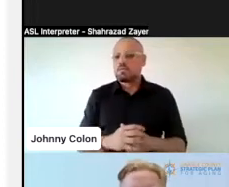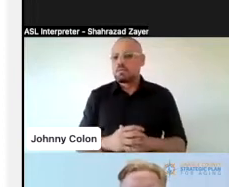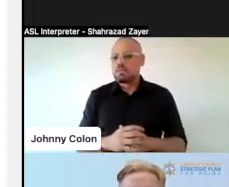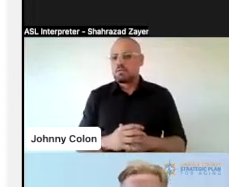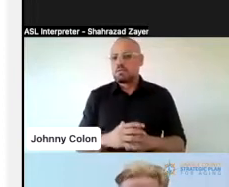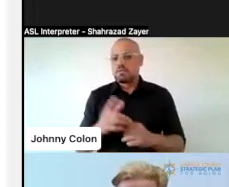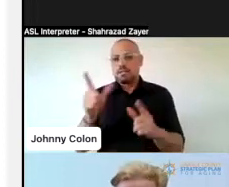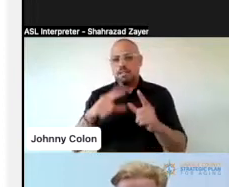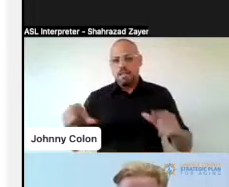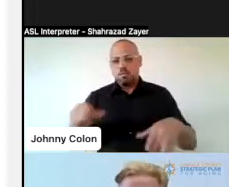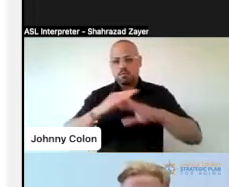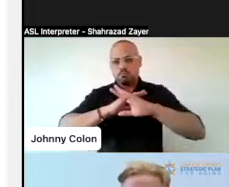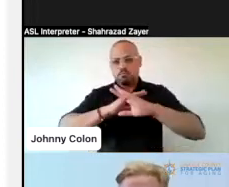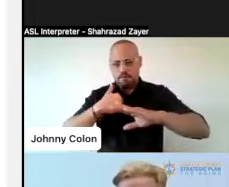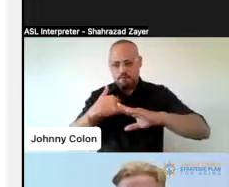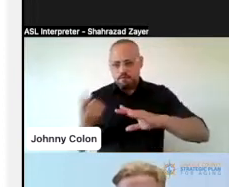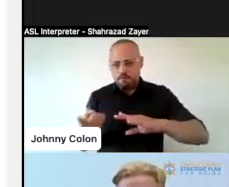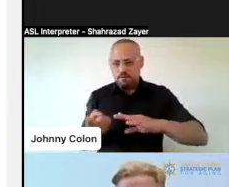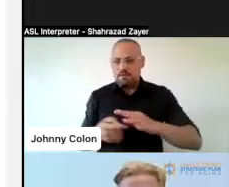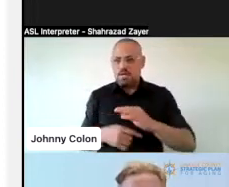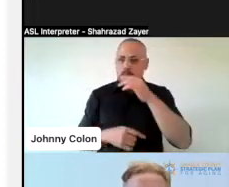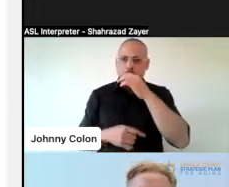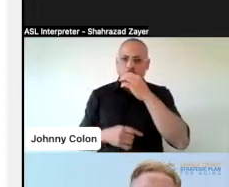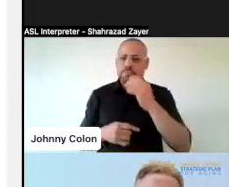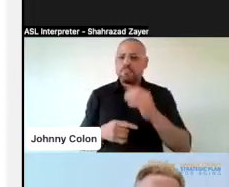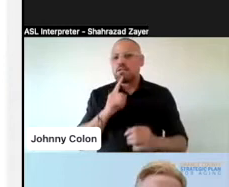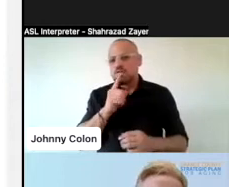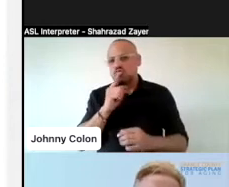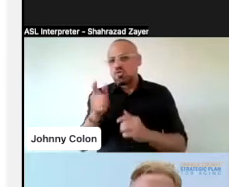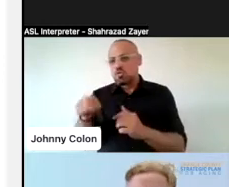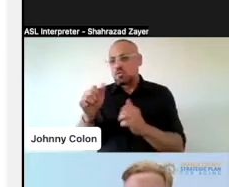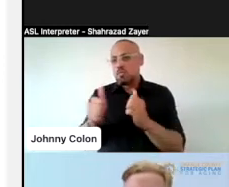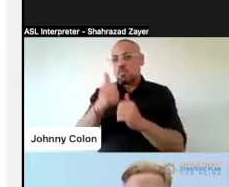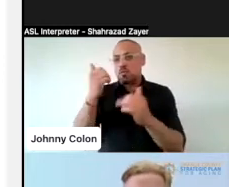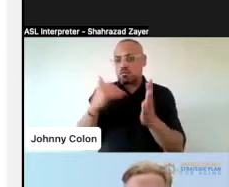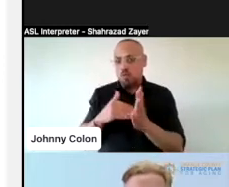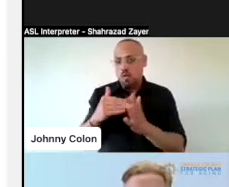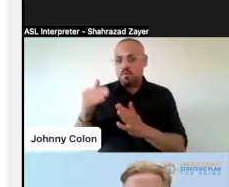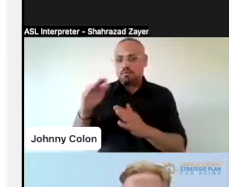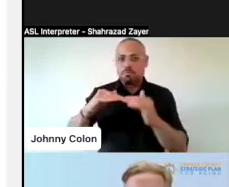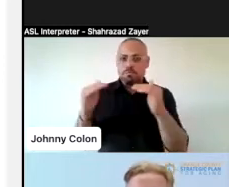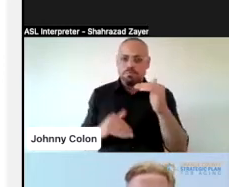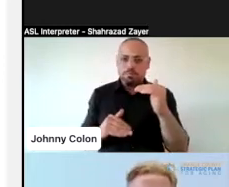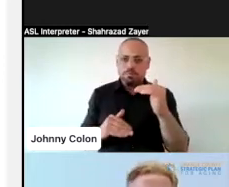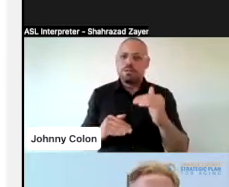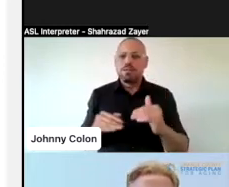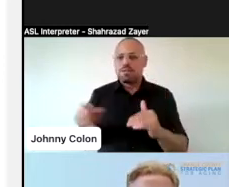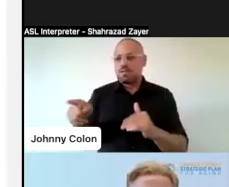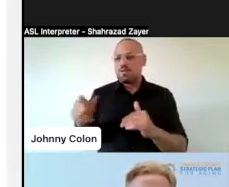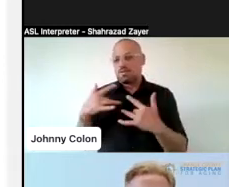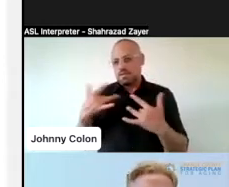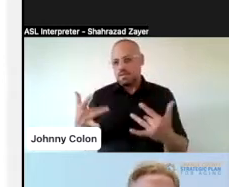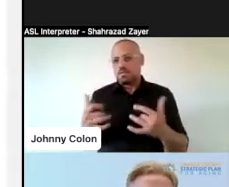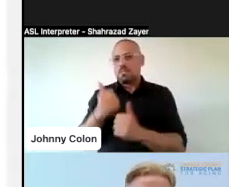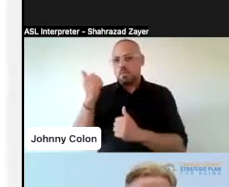with language barriers. Short, the ones who are most often disenfranchised are those most likely to